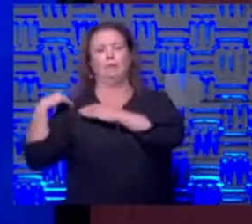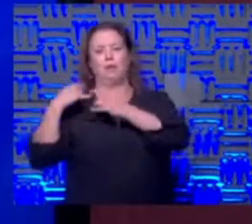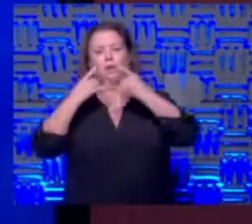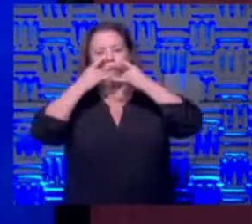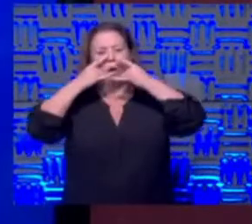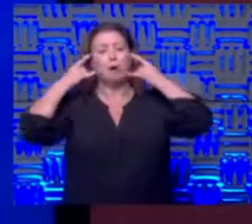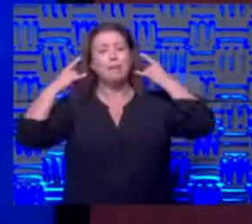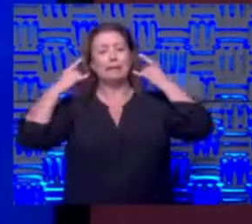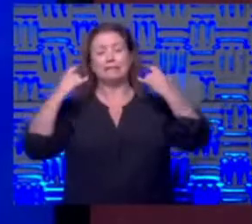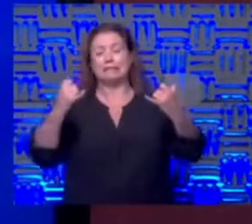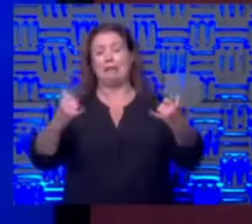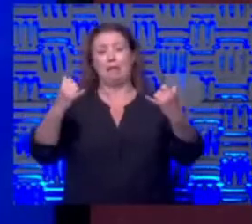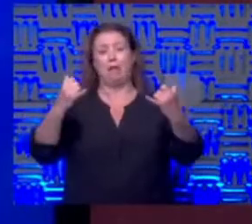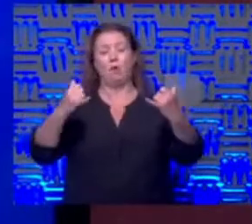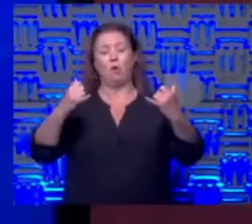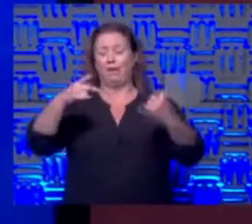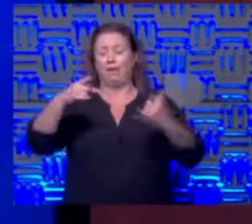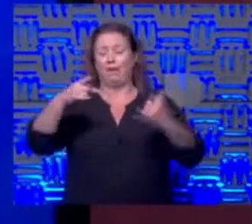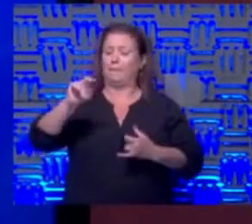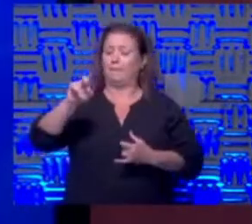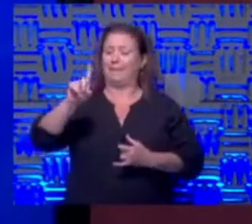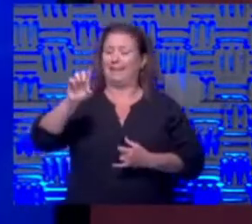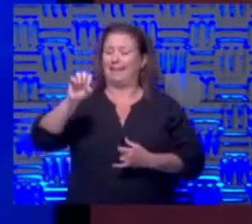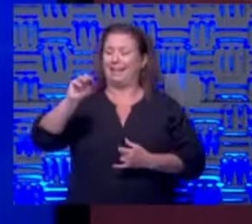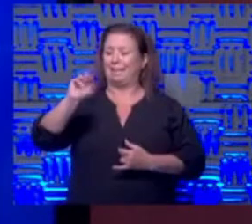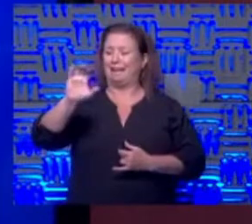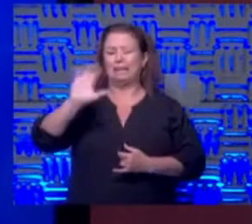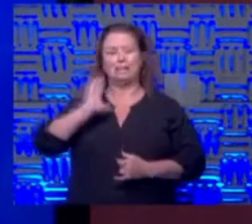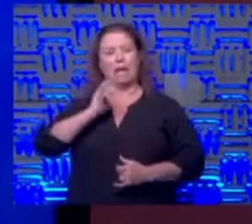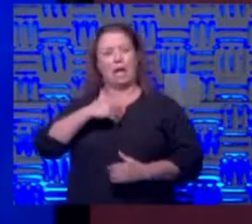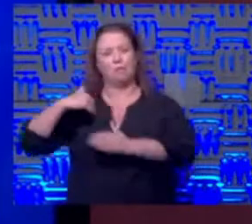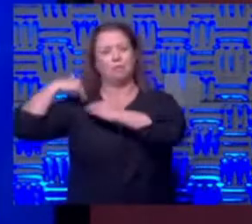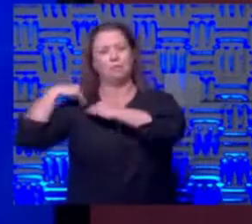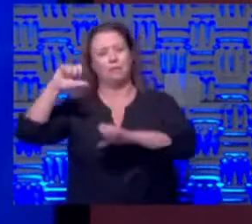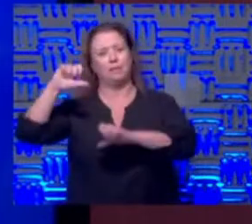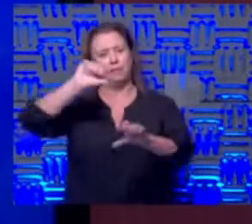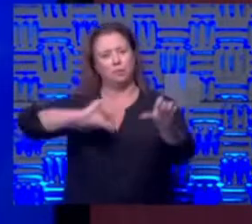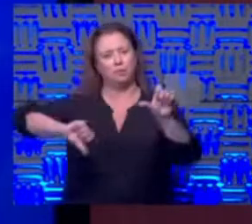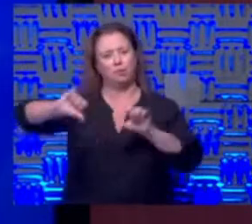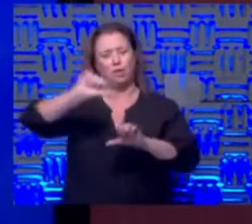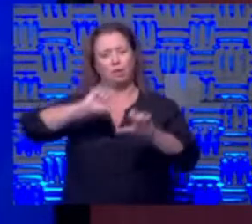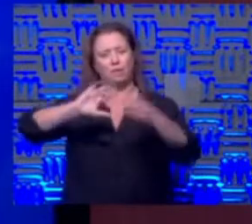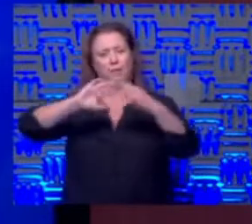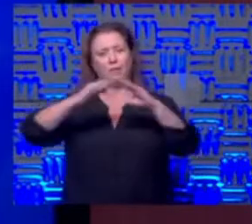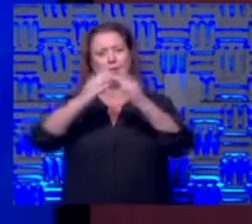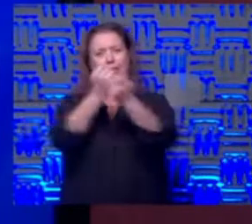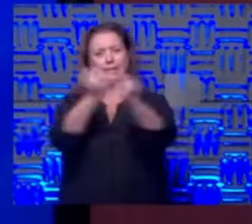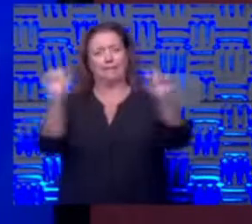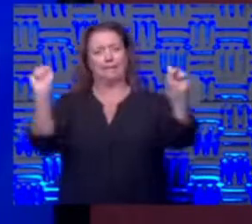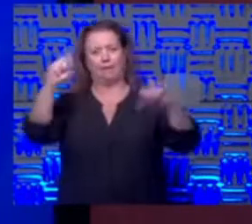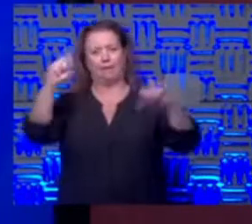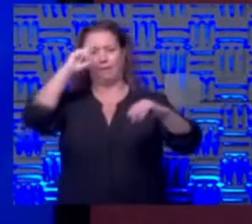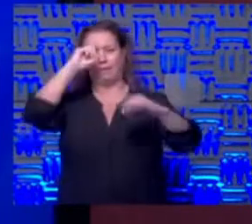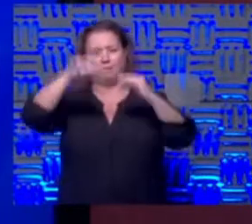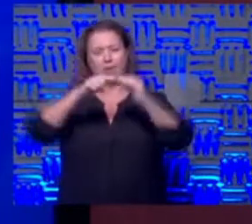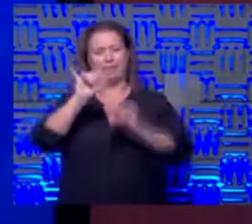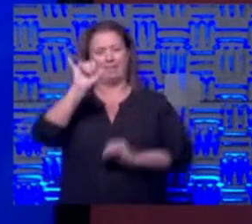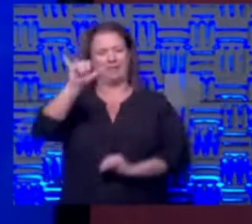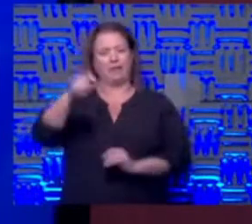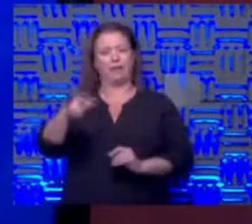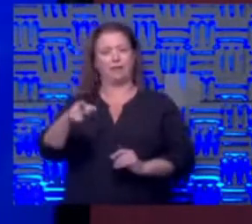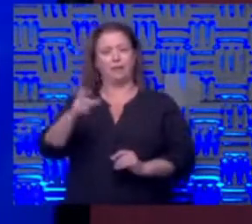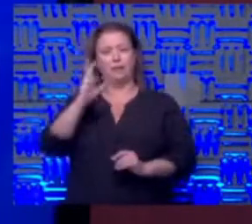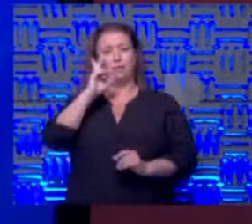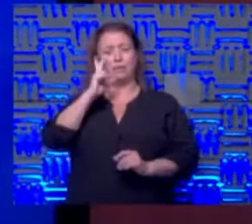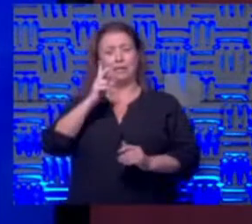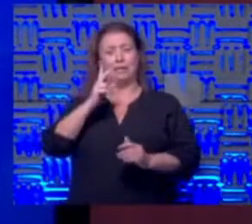a mask right now in this pandemic, it's our responsibility to each other to keep our community safe. Think about it like that. And until we